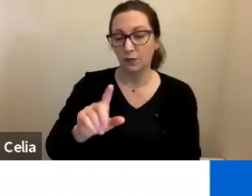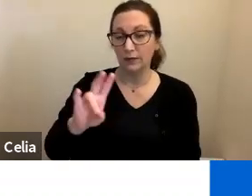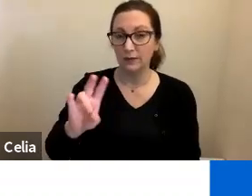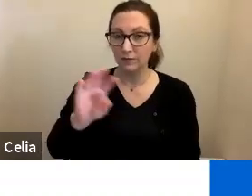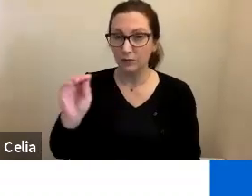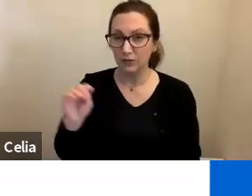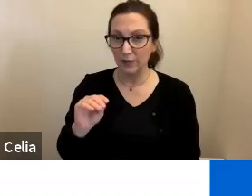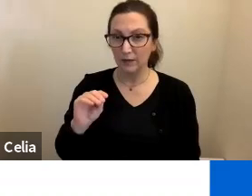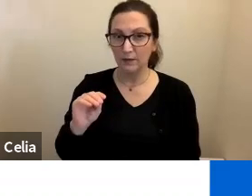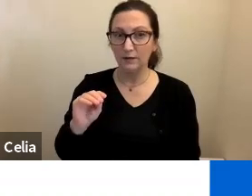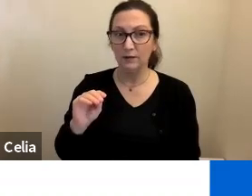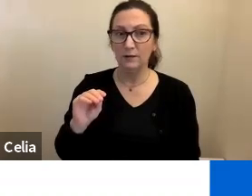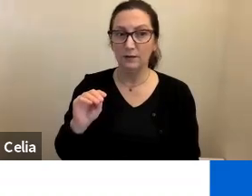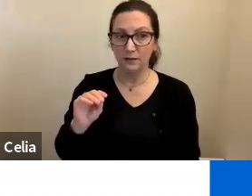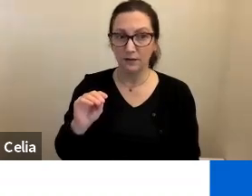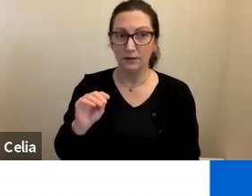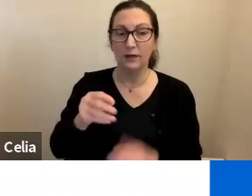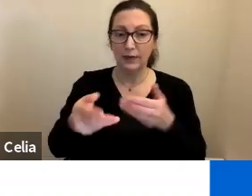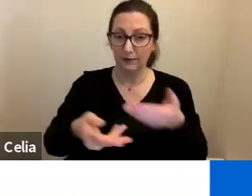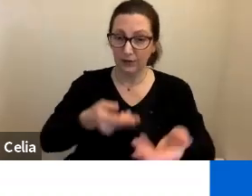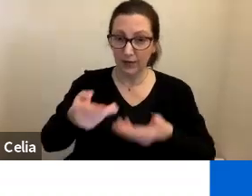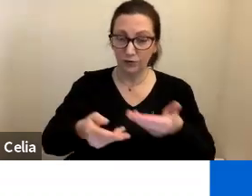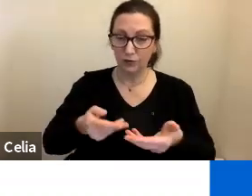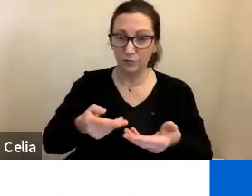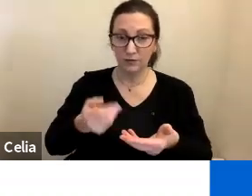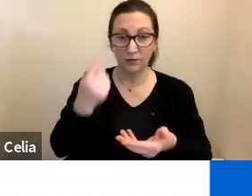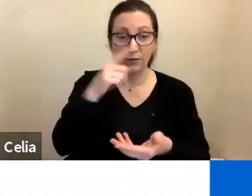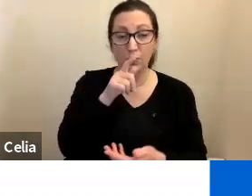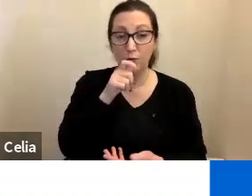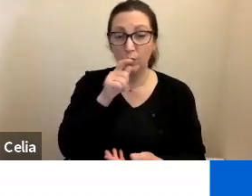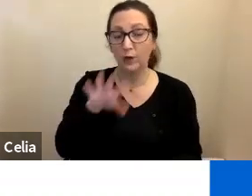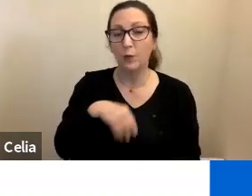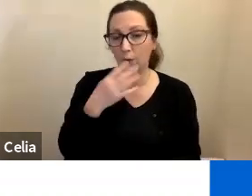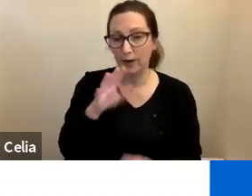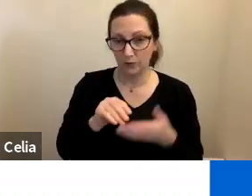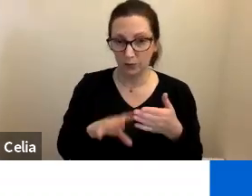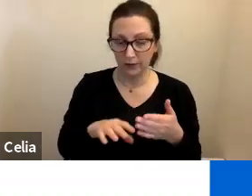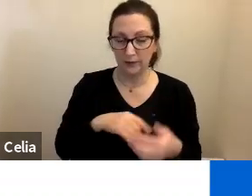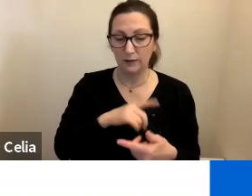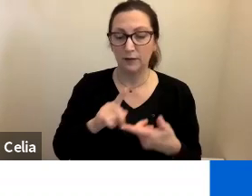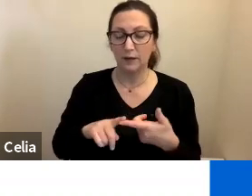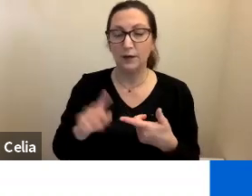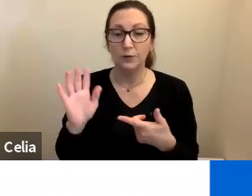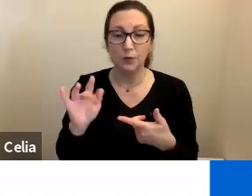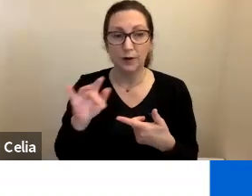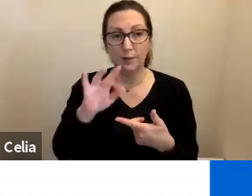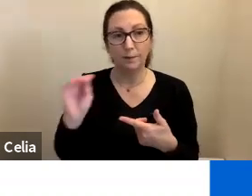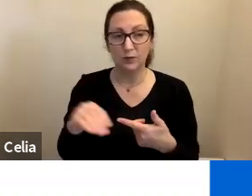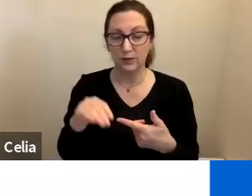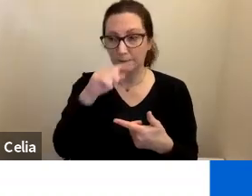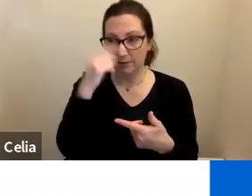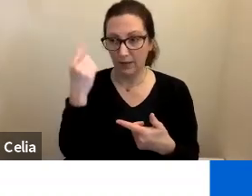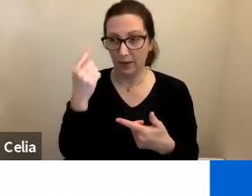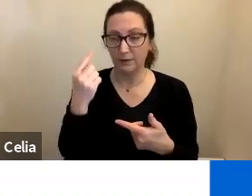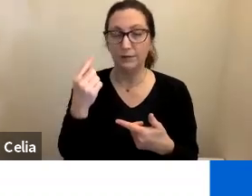27% of the invitations went to white students, followed by 25% going to Black